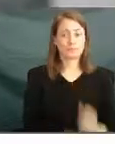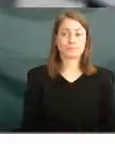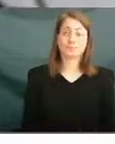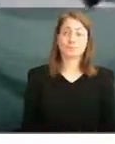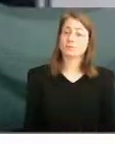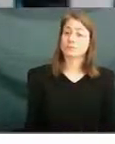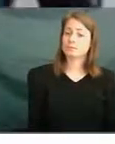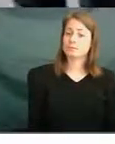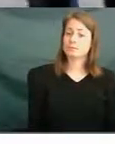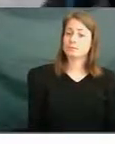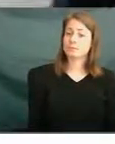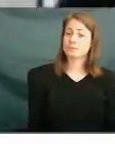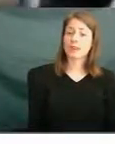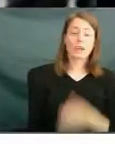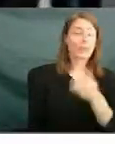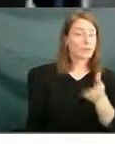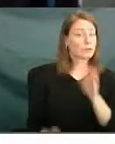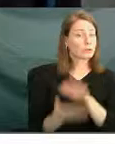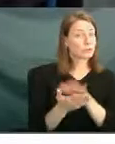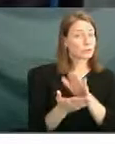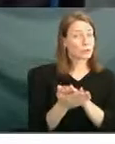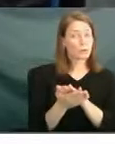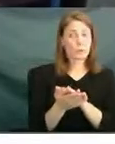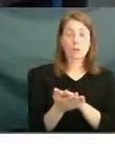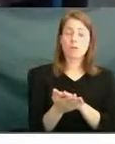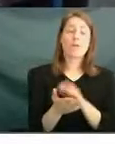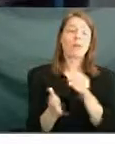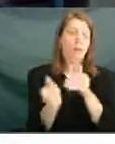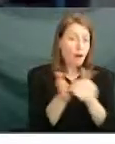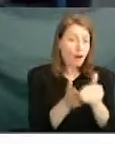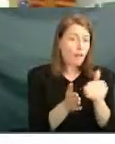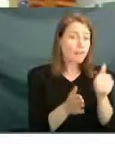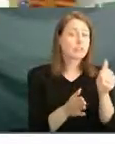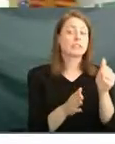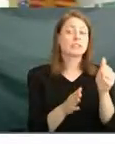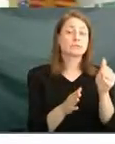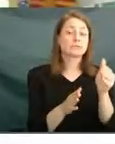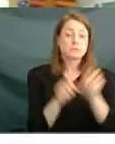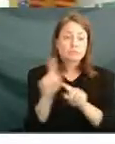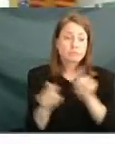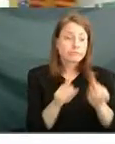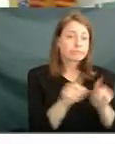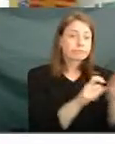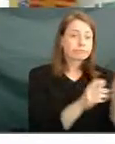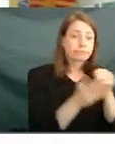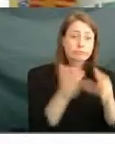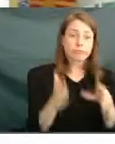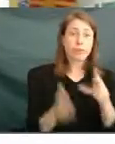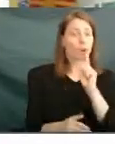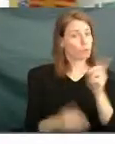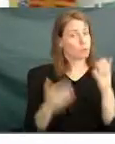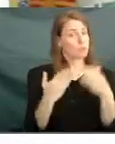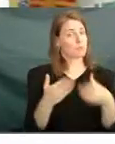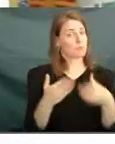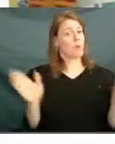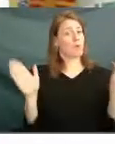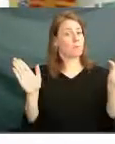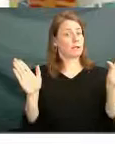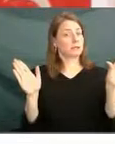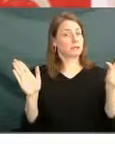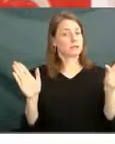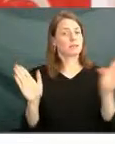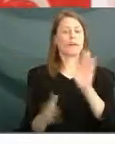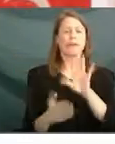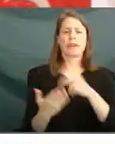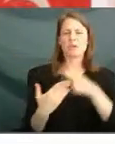it. When the school first introduced an anti-bullying programme similar to Zero, a pupil survey revealed 40% of